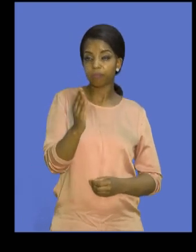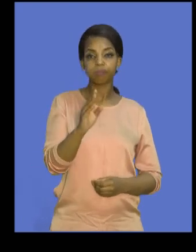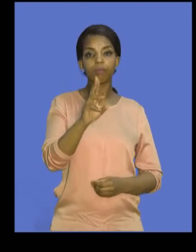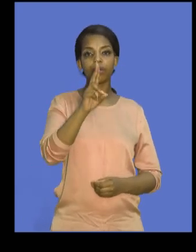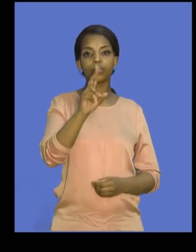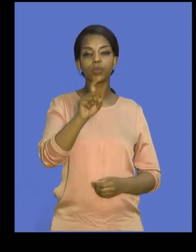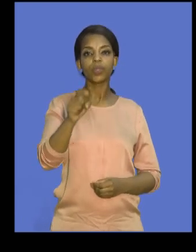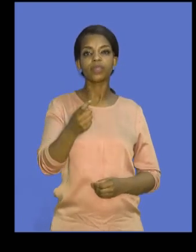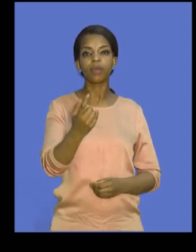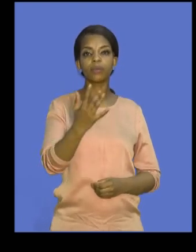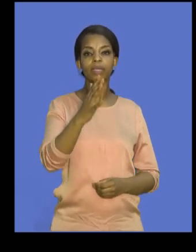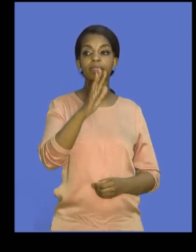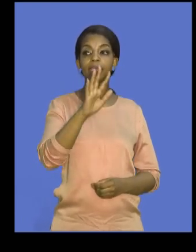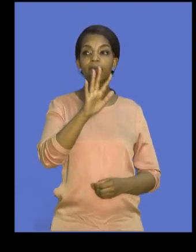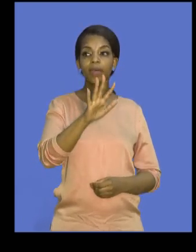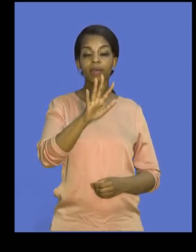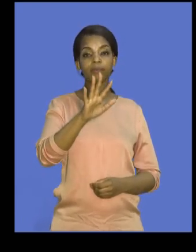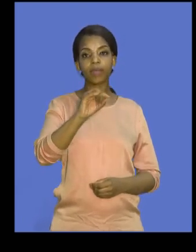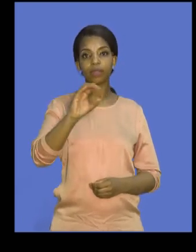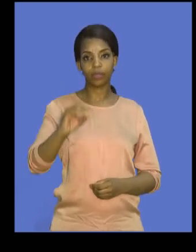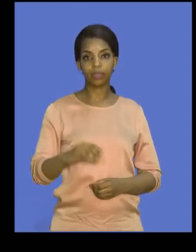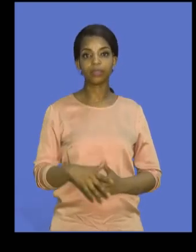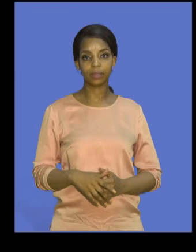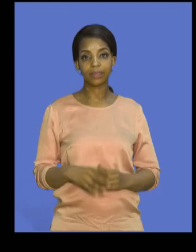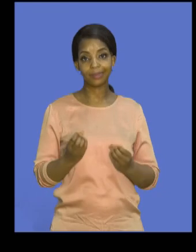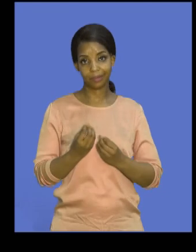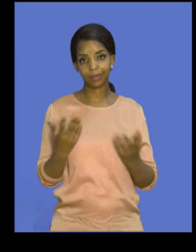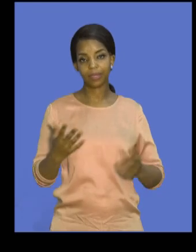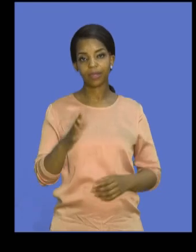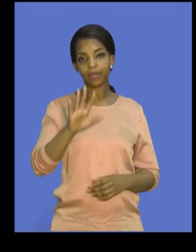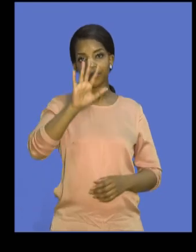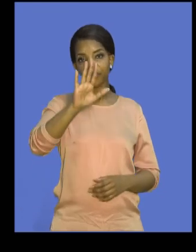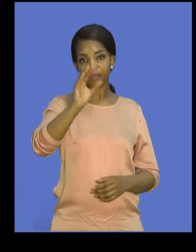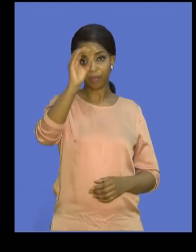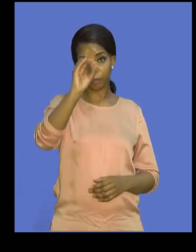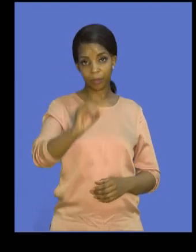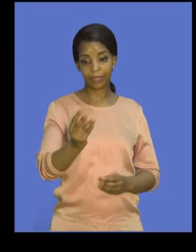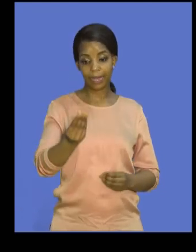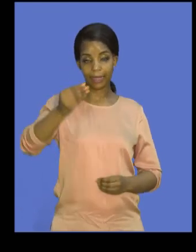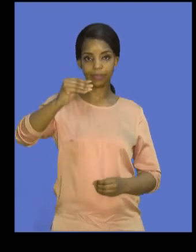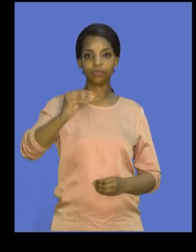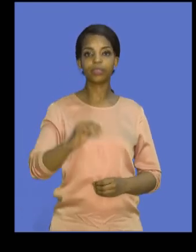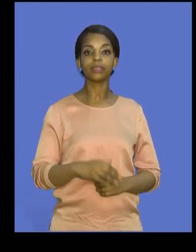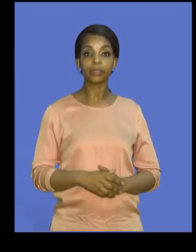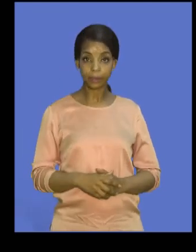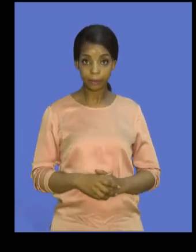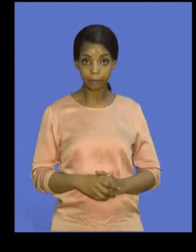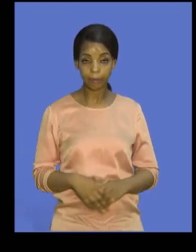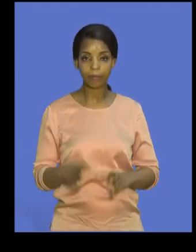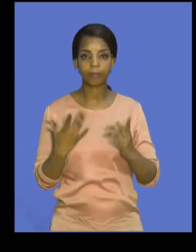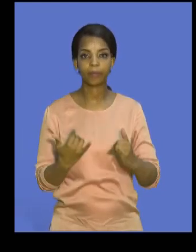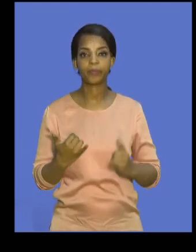2,250, was 5%, right? So the very first thing we need to do is to look at what is